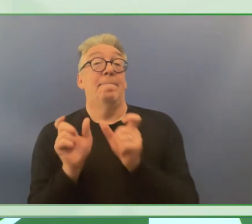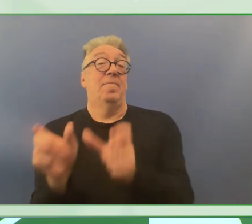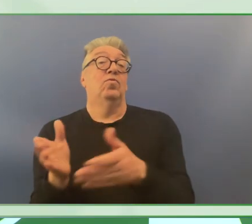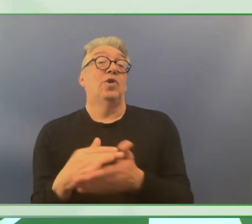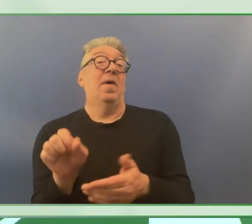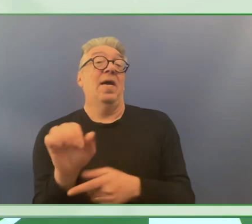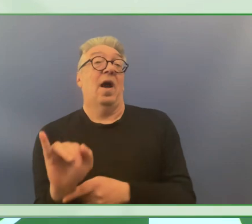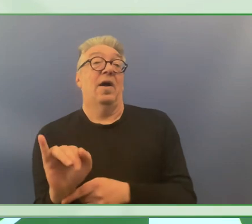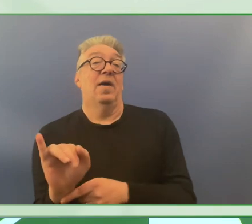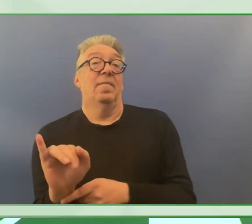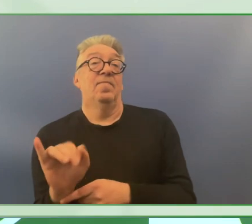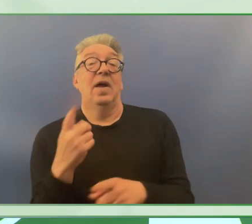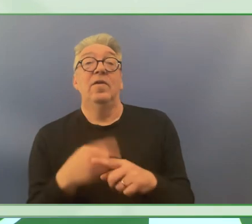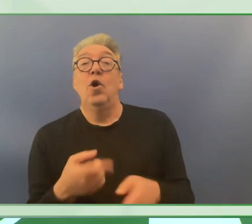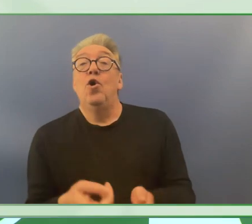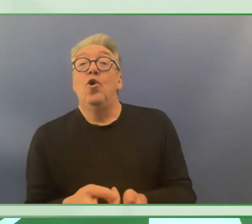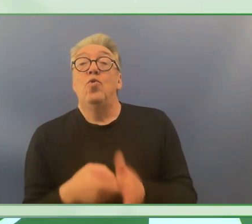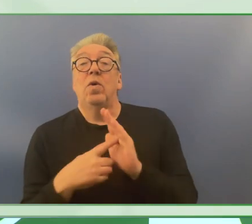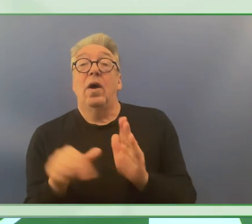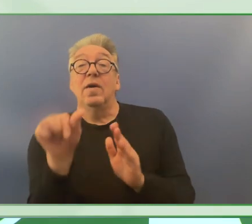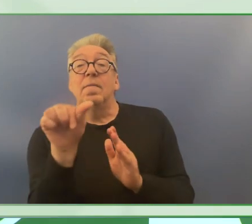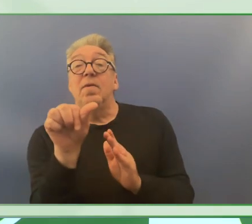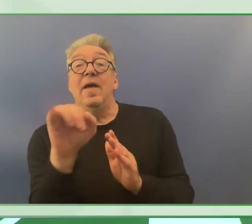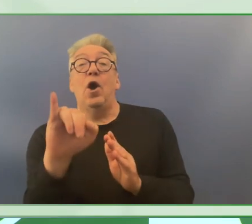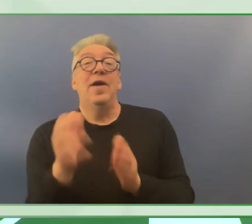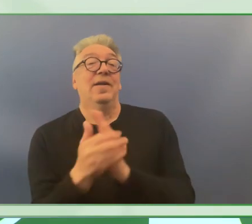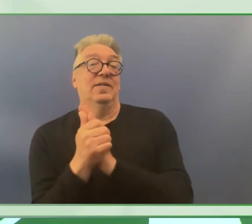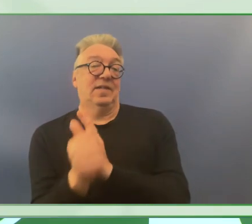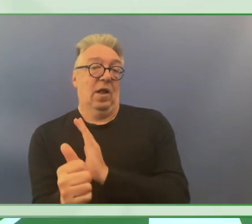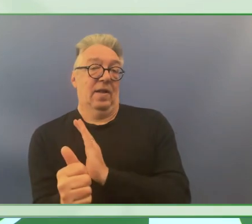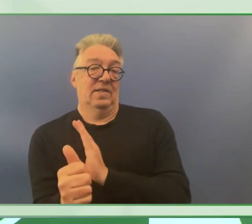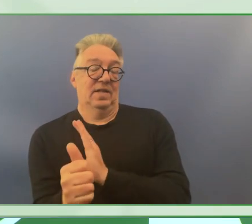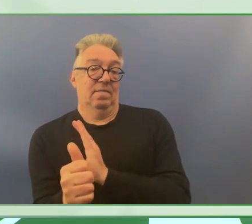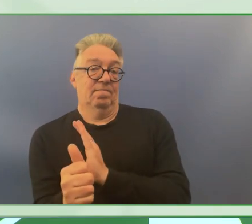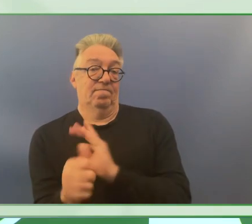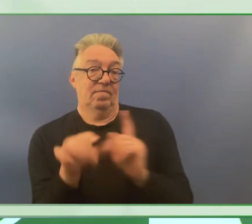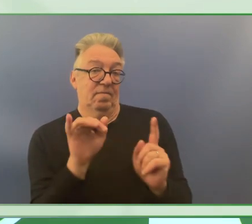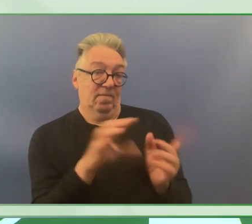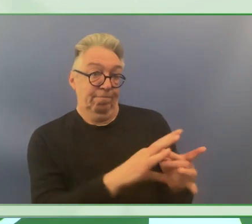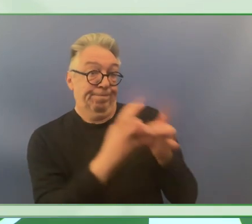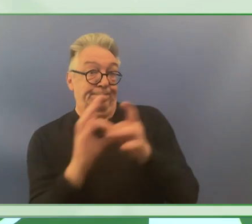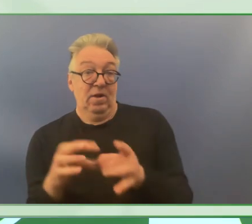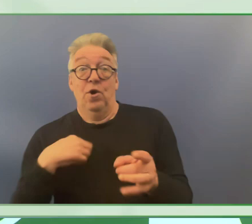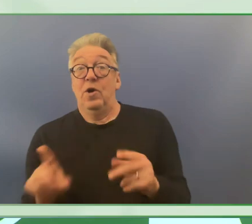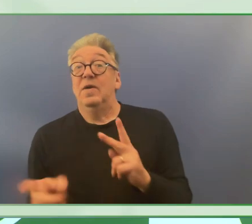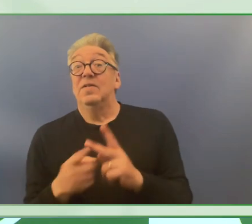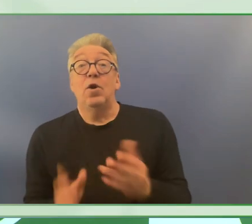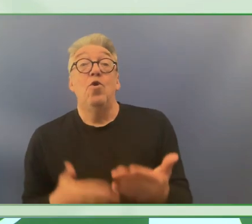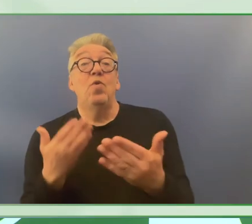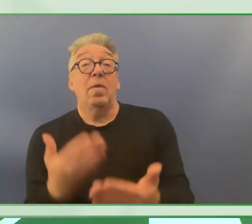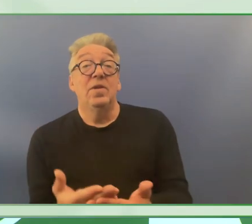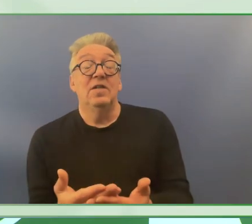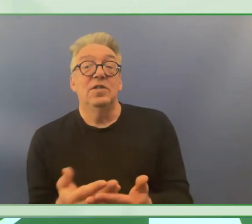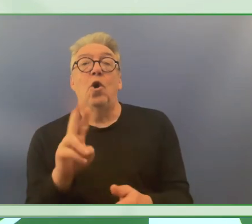literacy. That means AI skills. This is directly linked to my second recommendation, and this is avoid prohibited